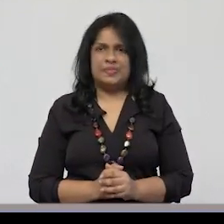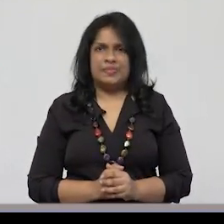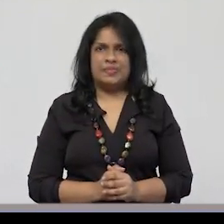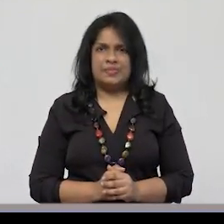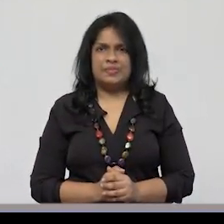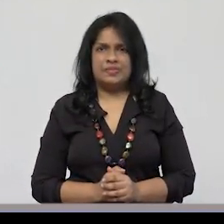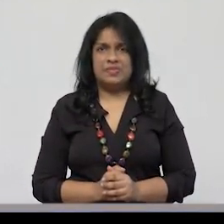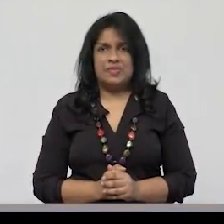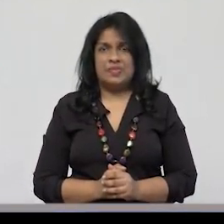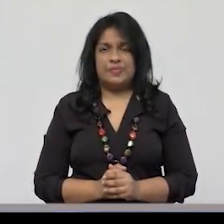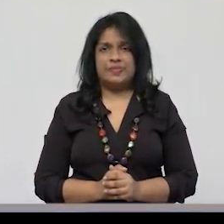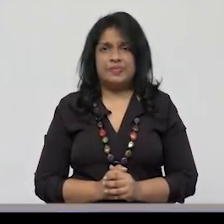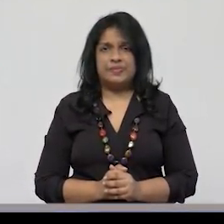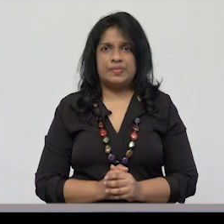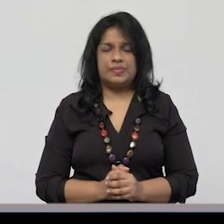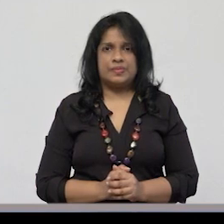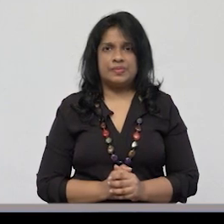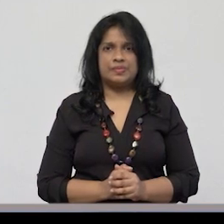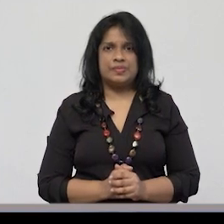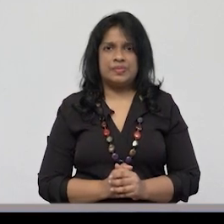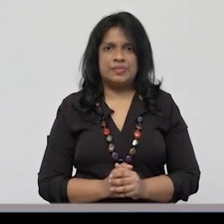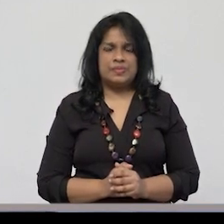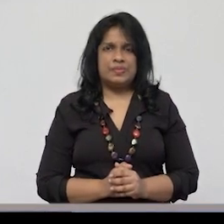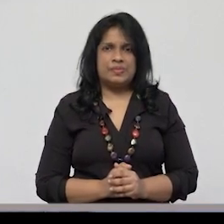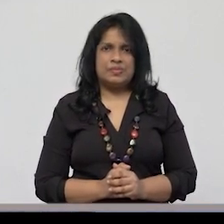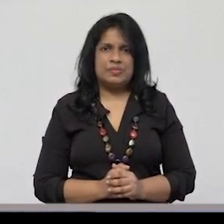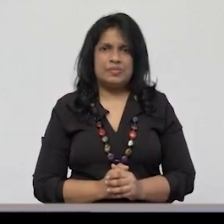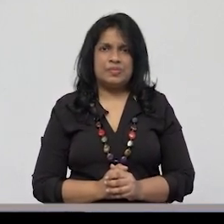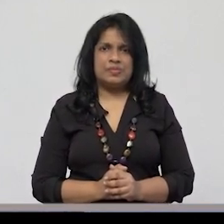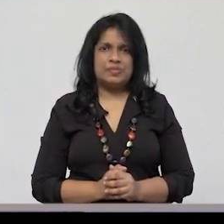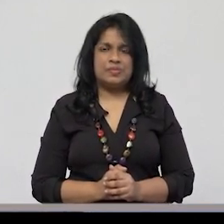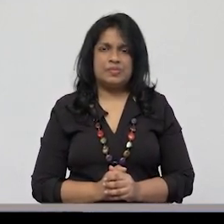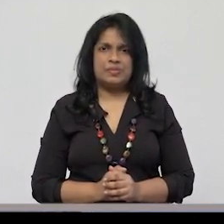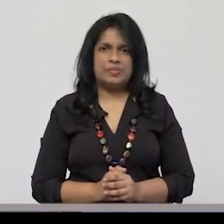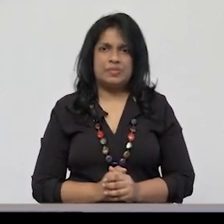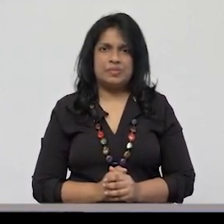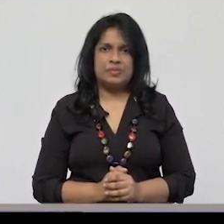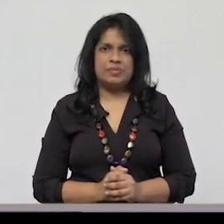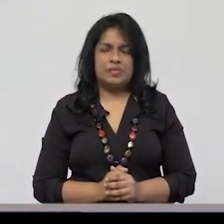anything. You see, going back to